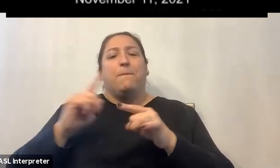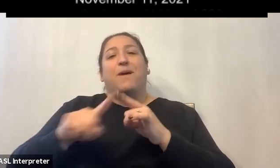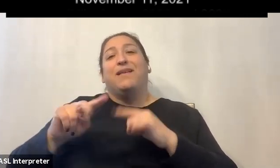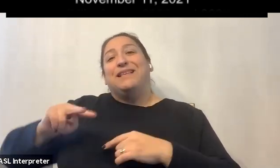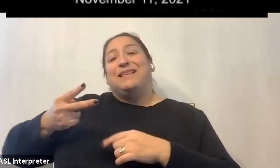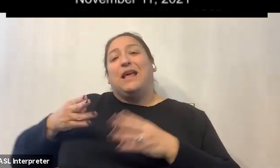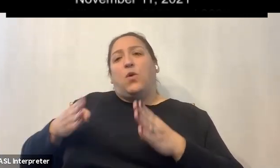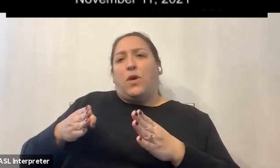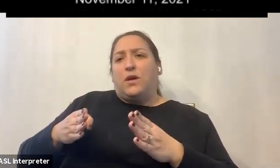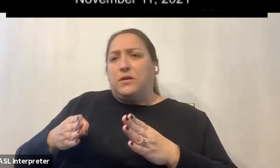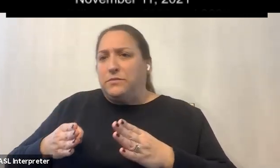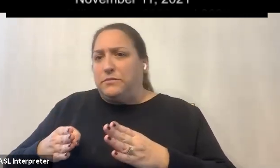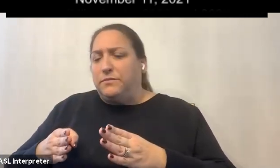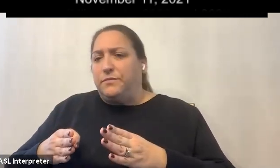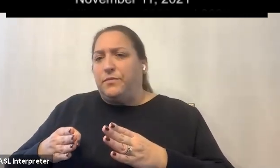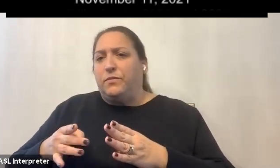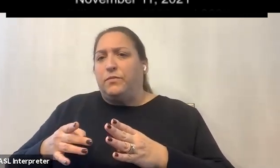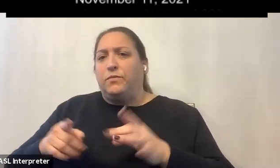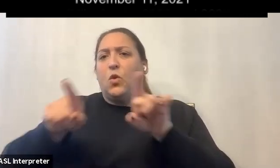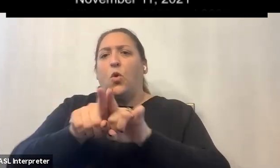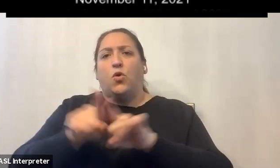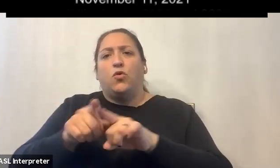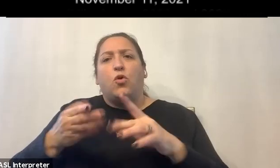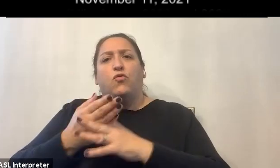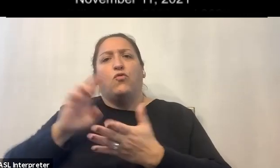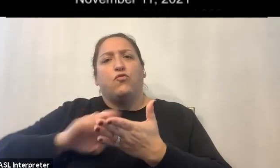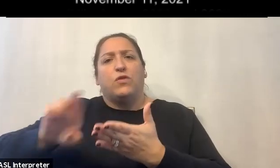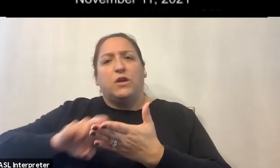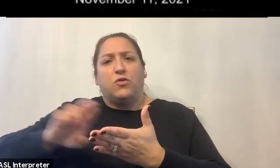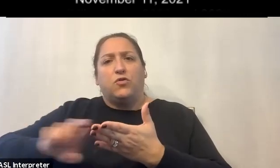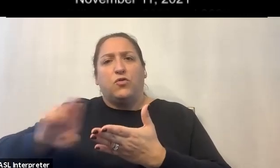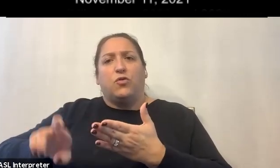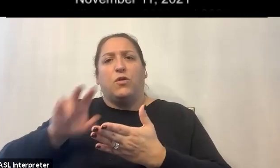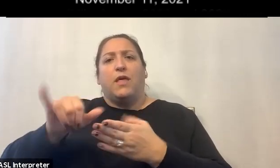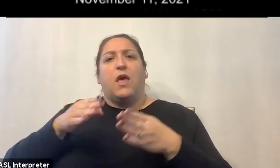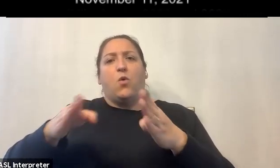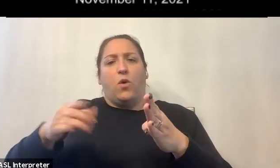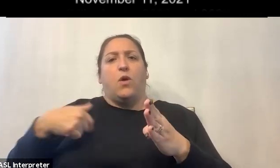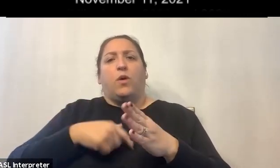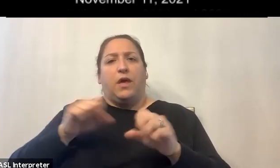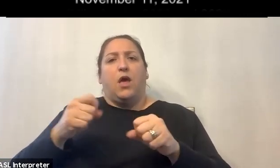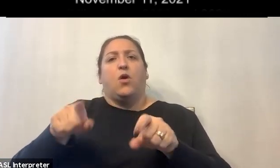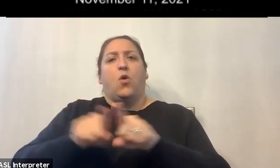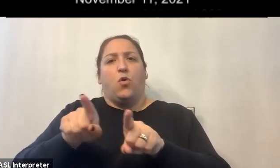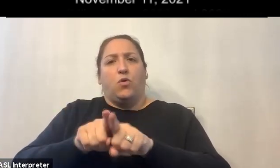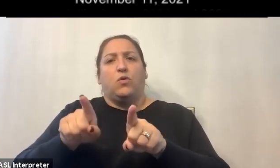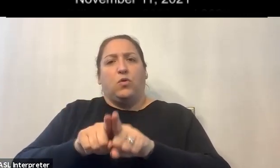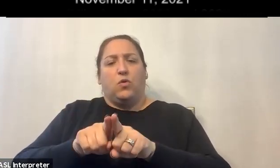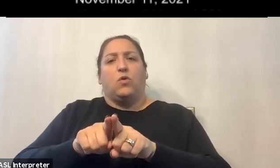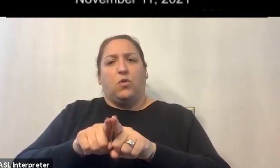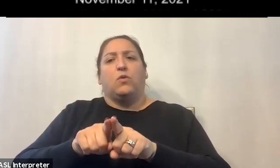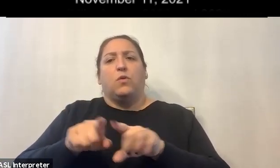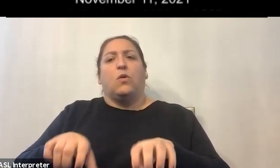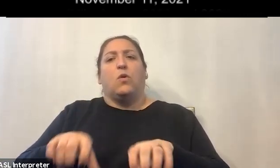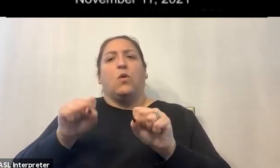way is also through research. In that way, we can also foster not only